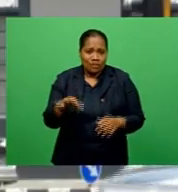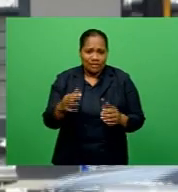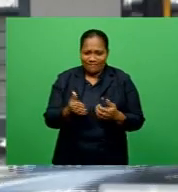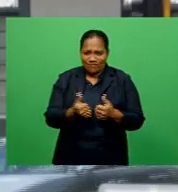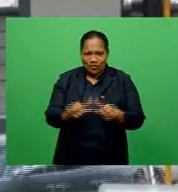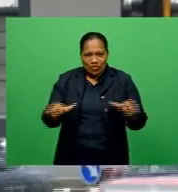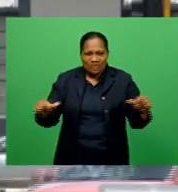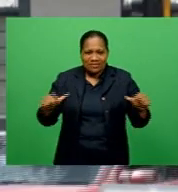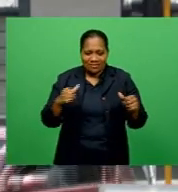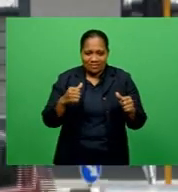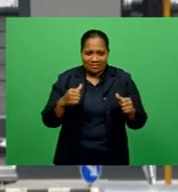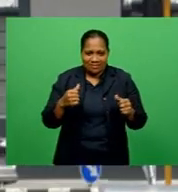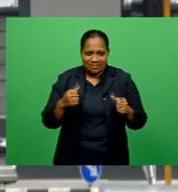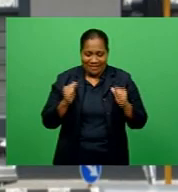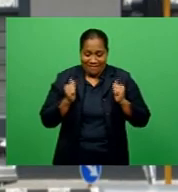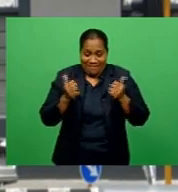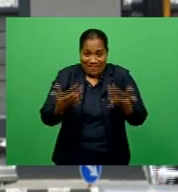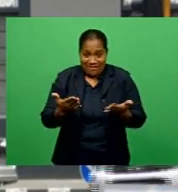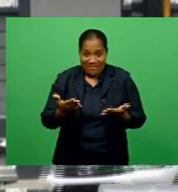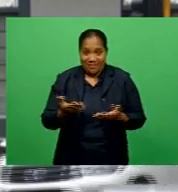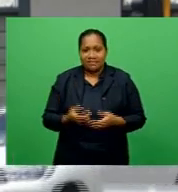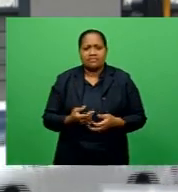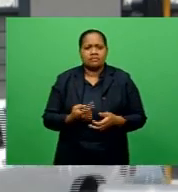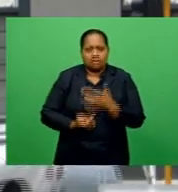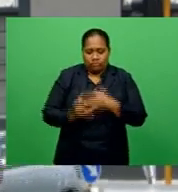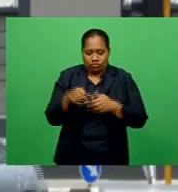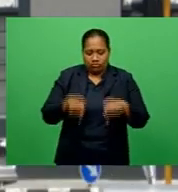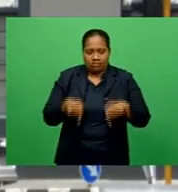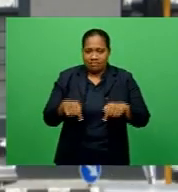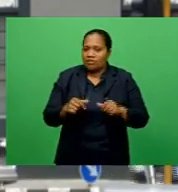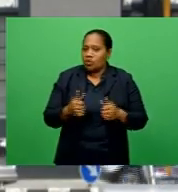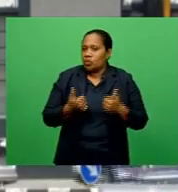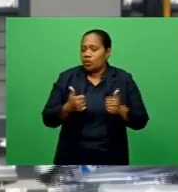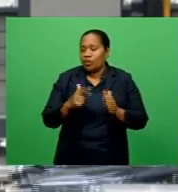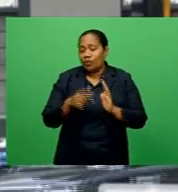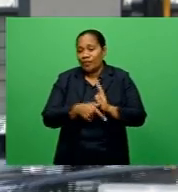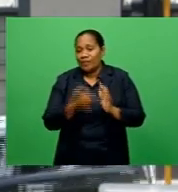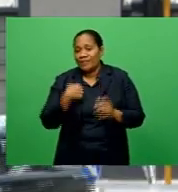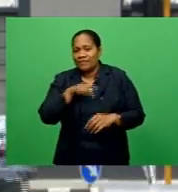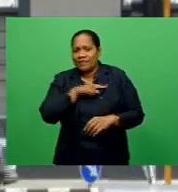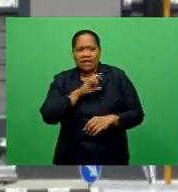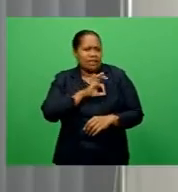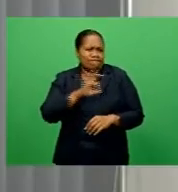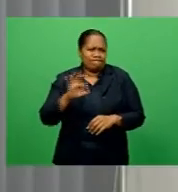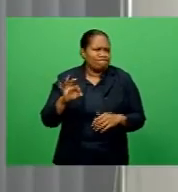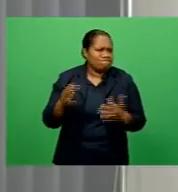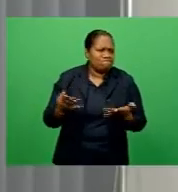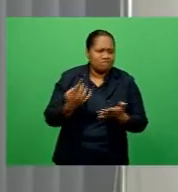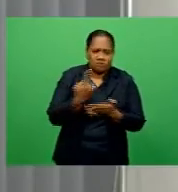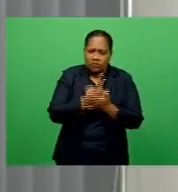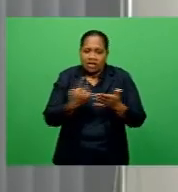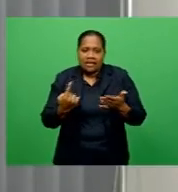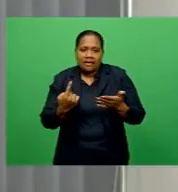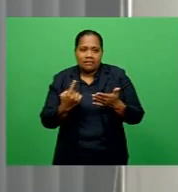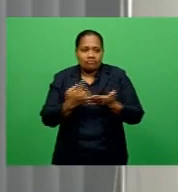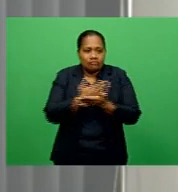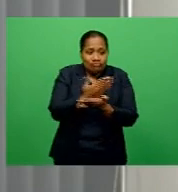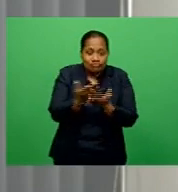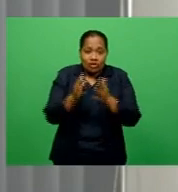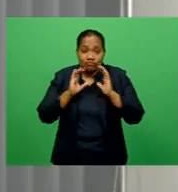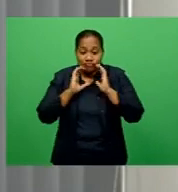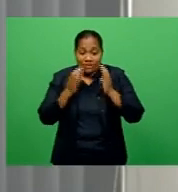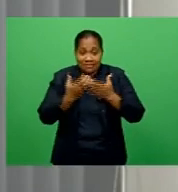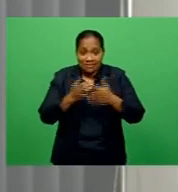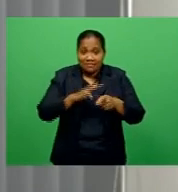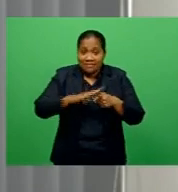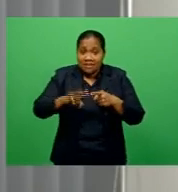goods available in the market, this is a good time for us to not only share about the Christmas message,